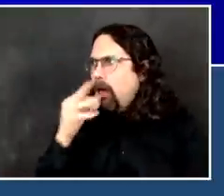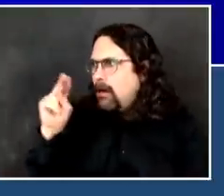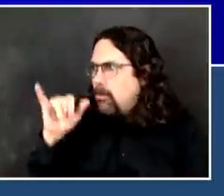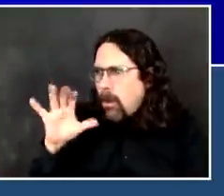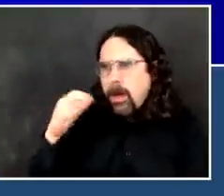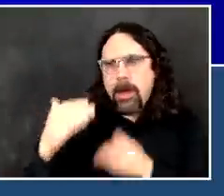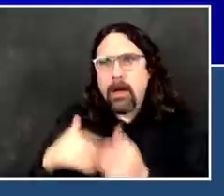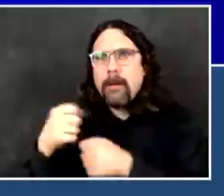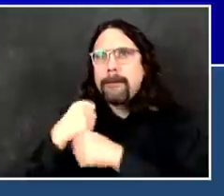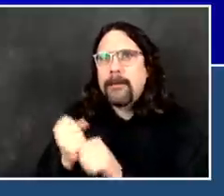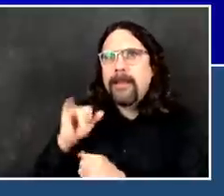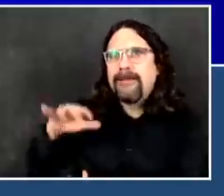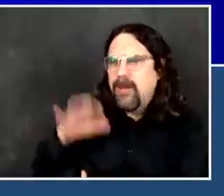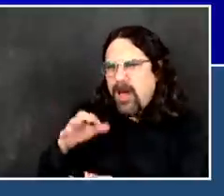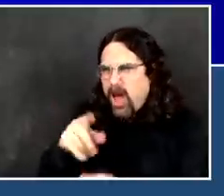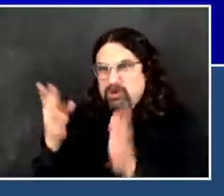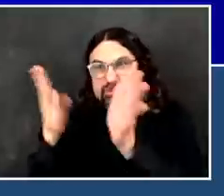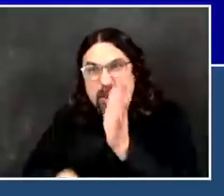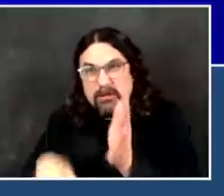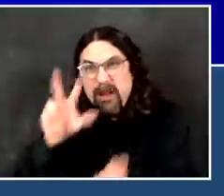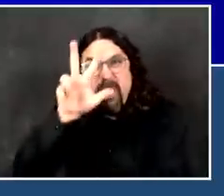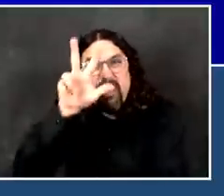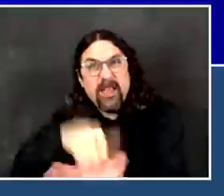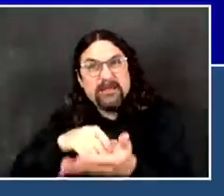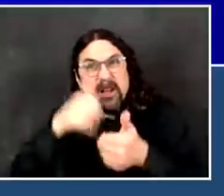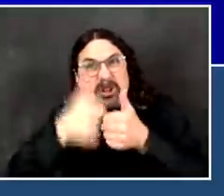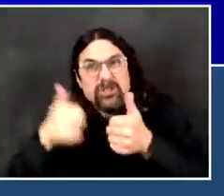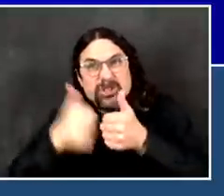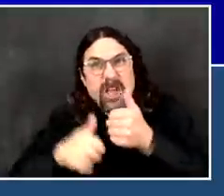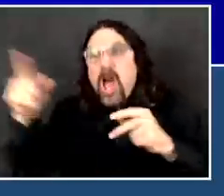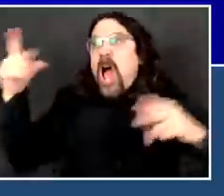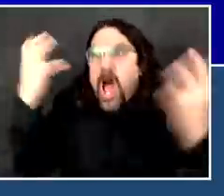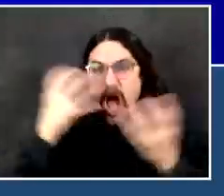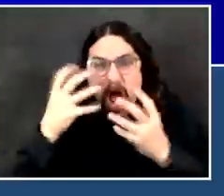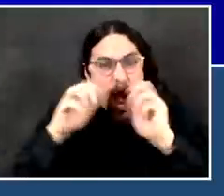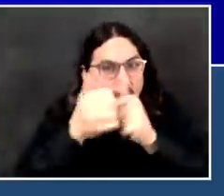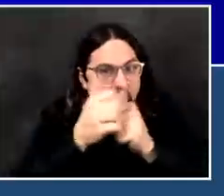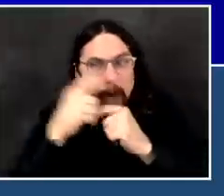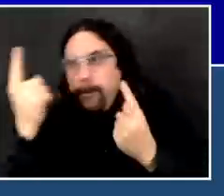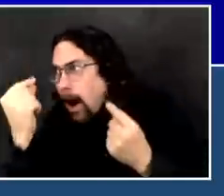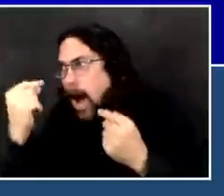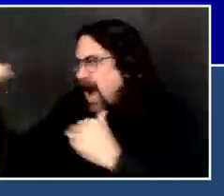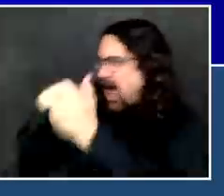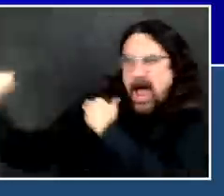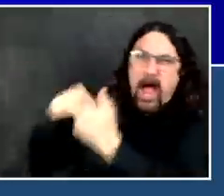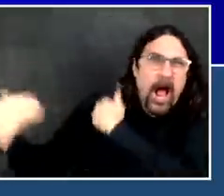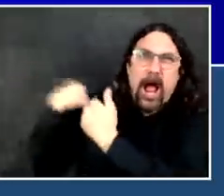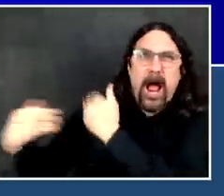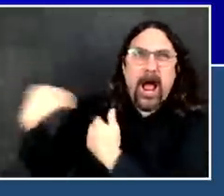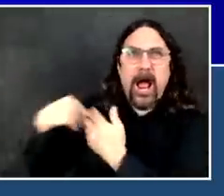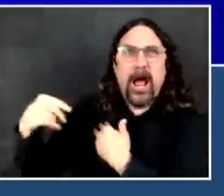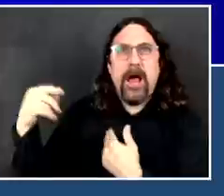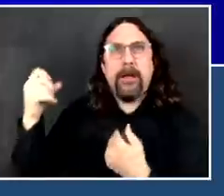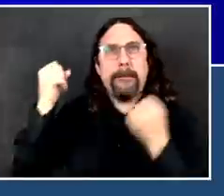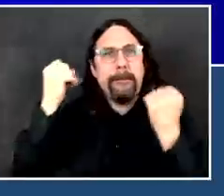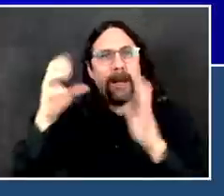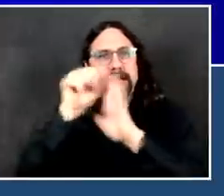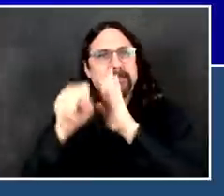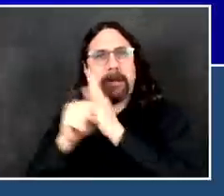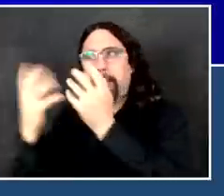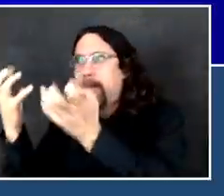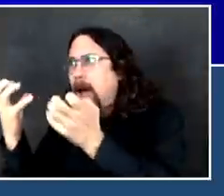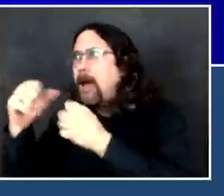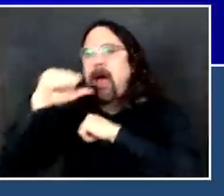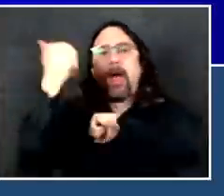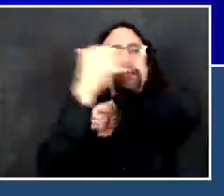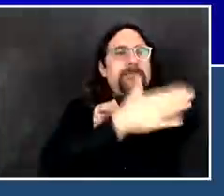This has started to open up a new possibility of getting people help who aren't getting it right now because the cost is so prohibitive. And